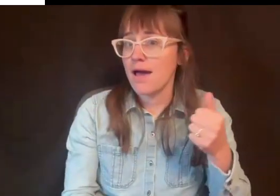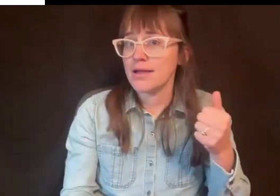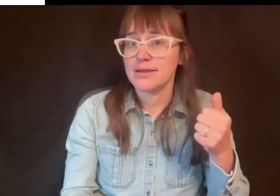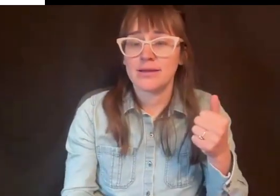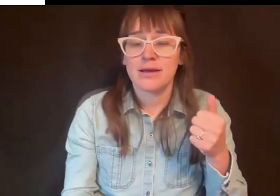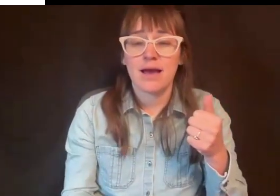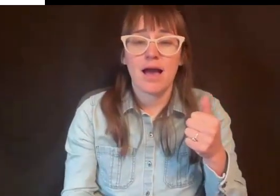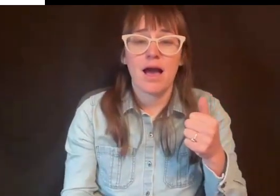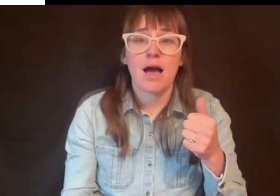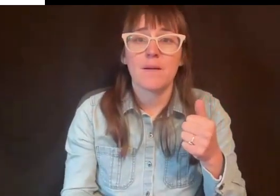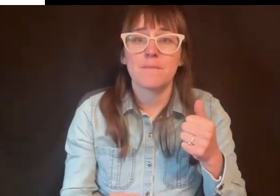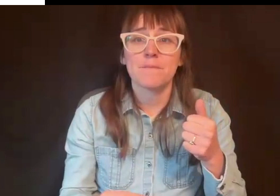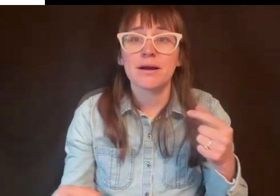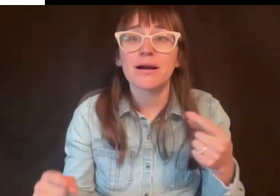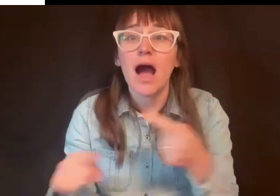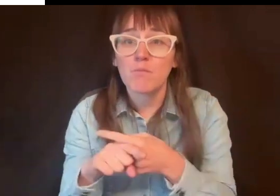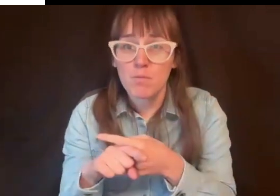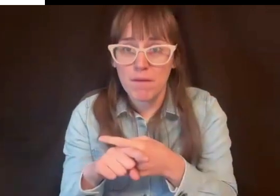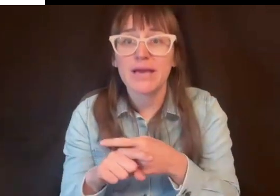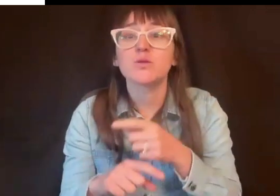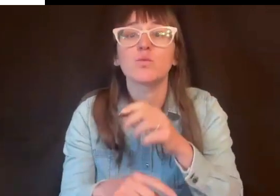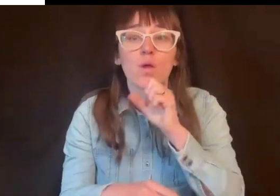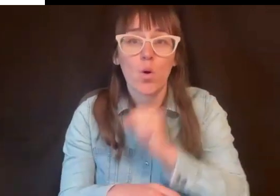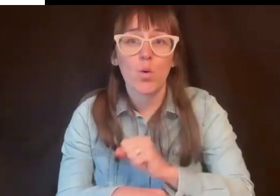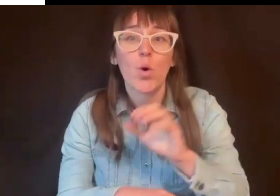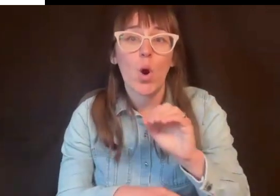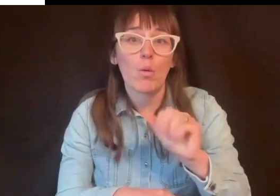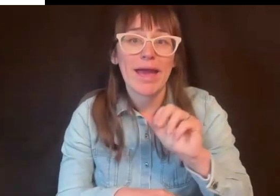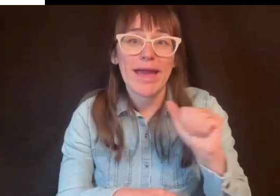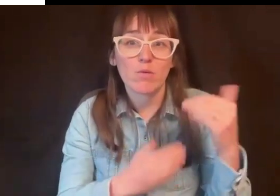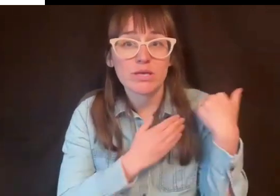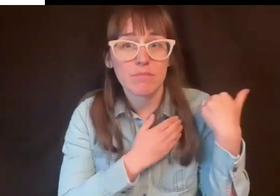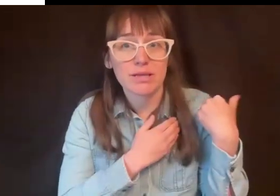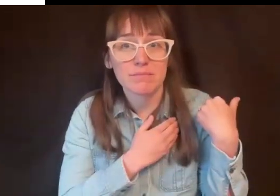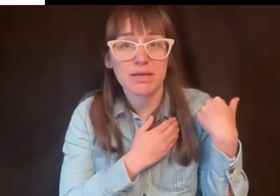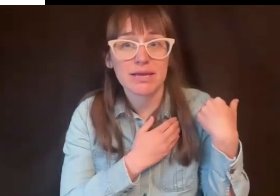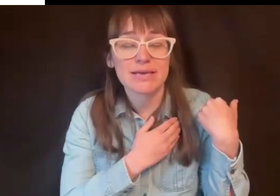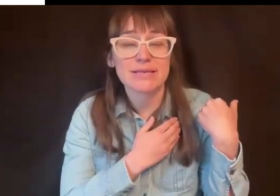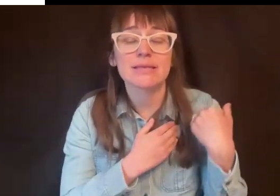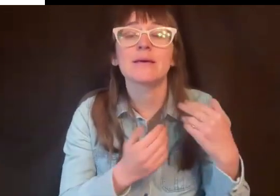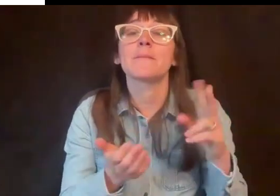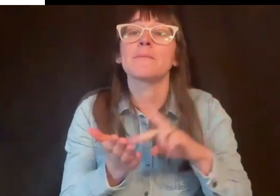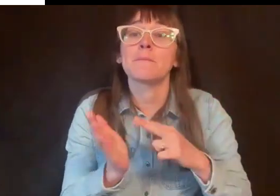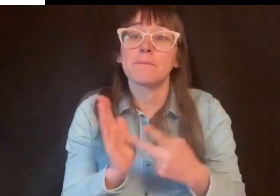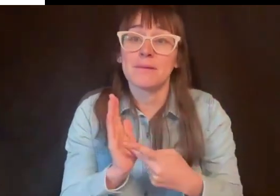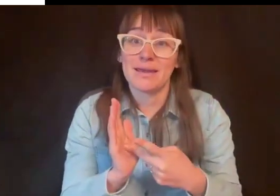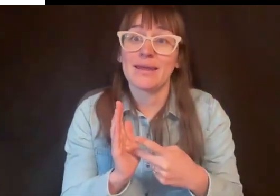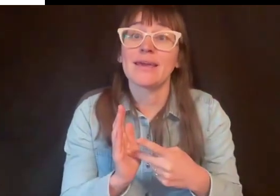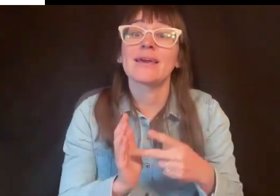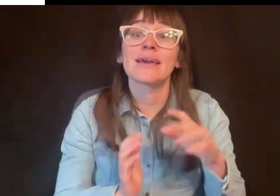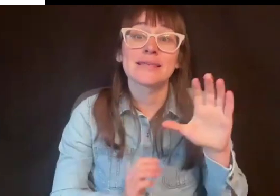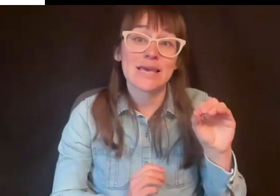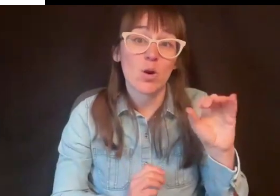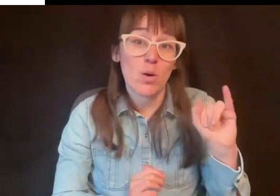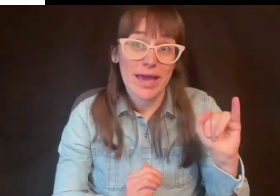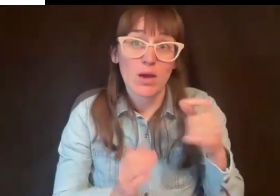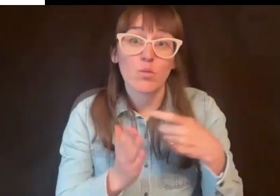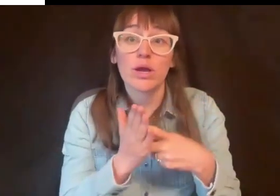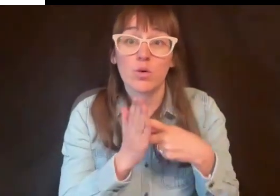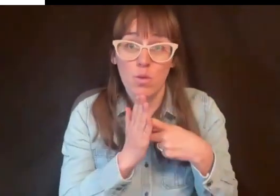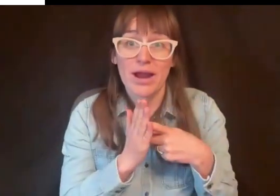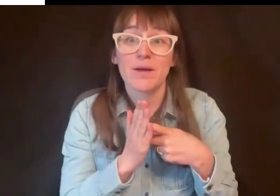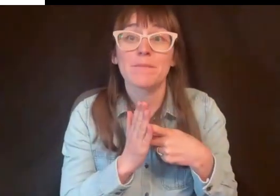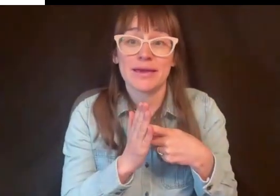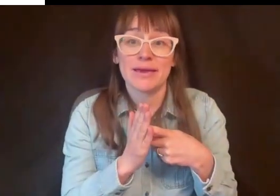Act responsibilities, meeting the conflict of interest requirements set forth by the Act and the OAA final